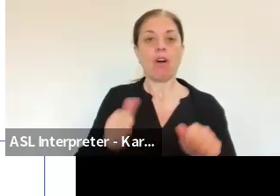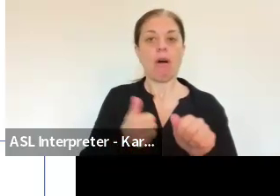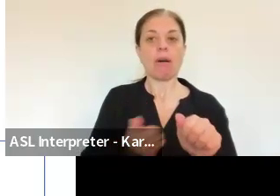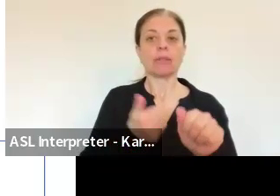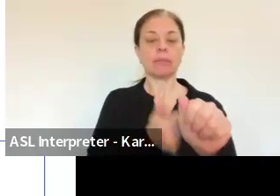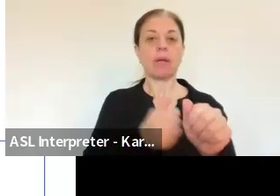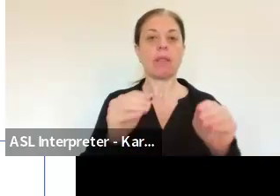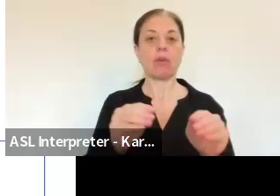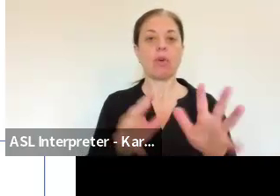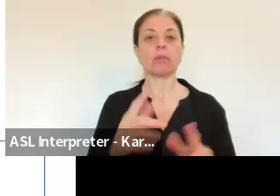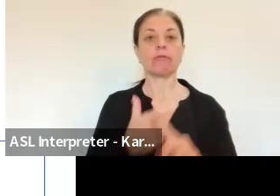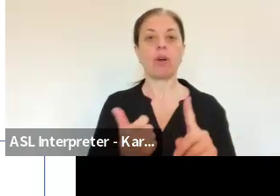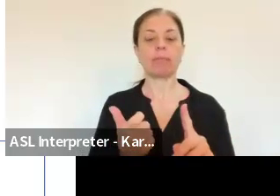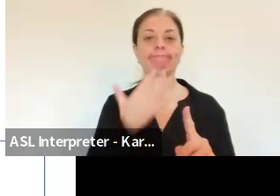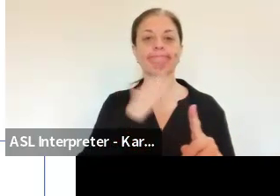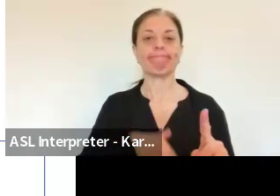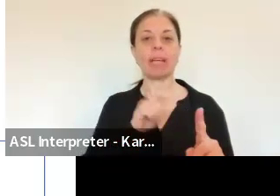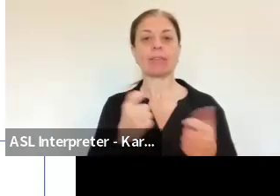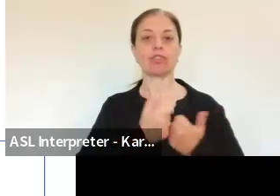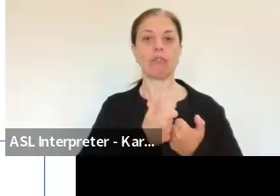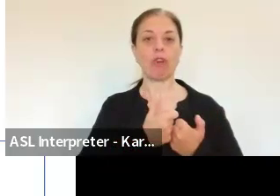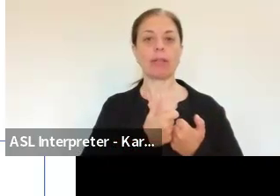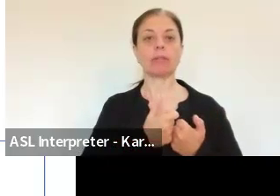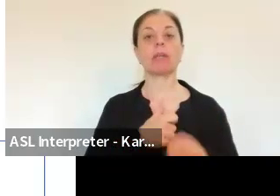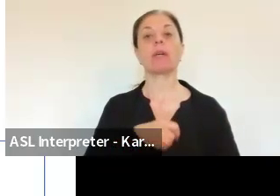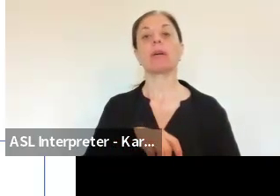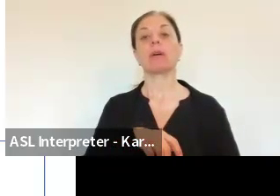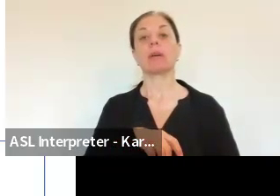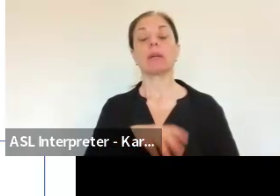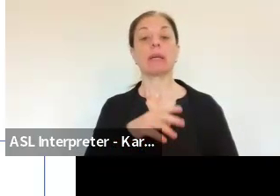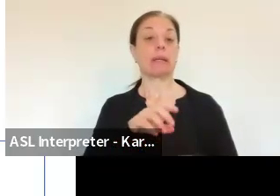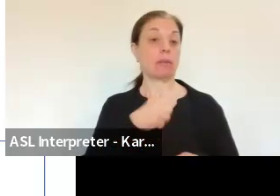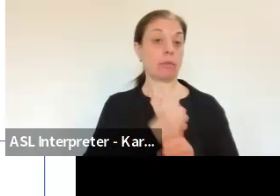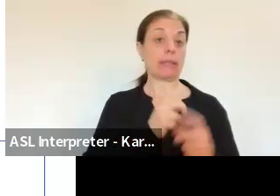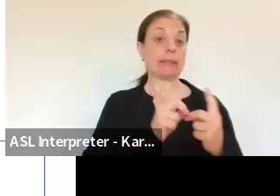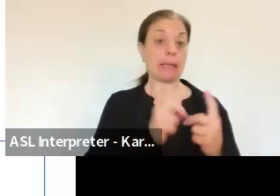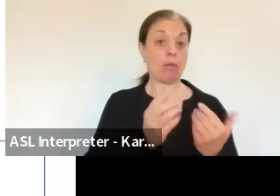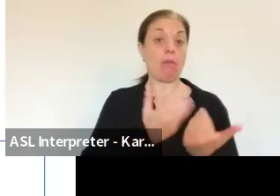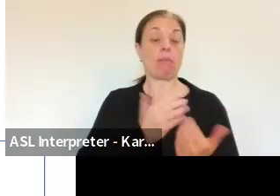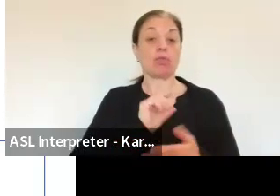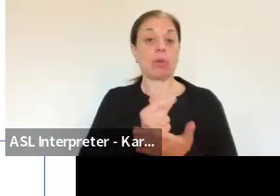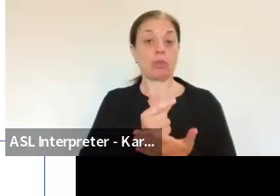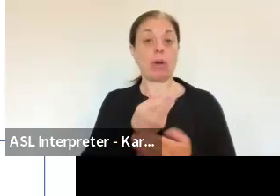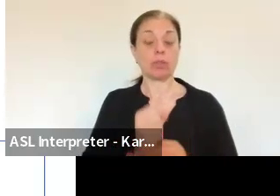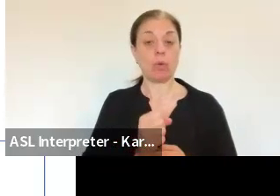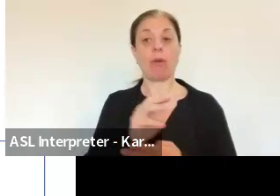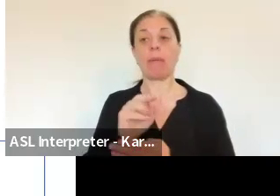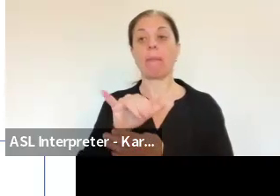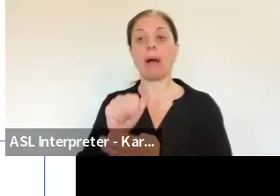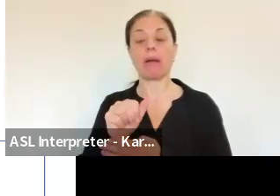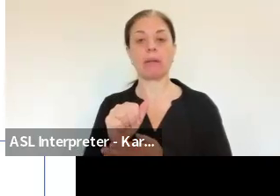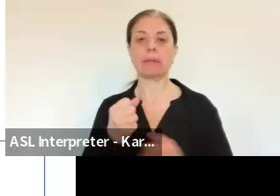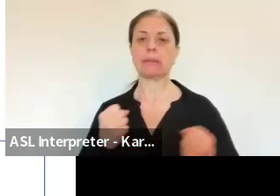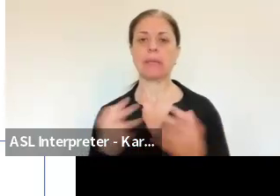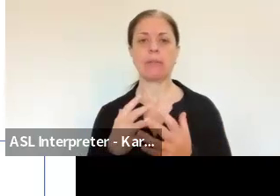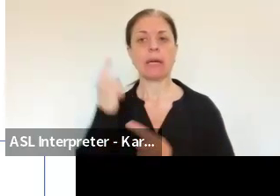ex-girlfriend, Alana. After 4 years of dating and on the precipice of graduating high school, Maya has been too terrified to consider the